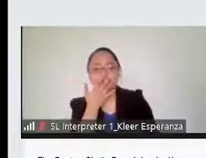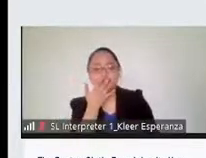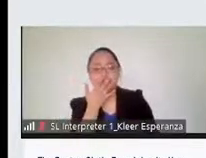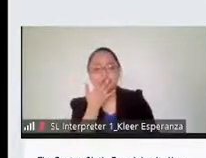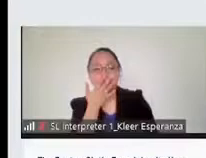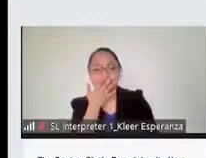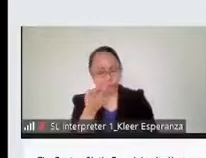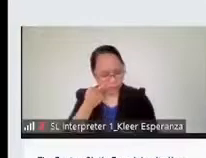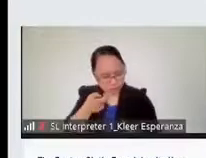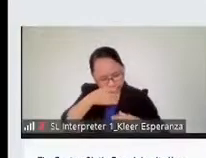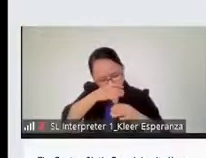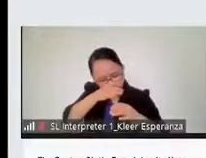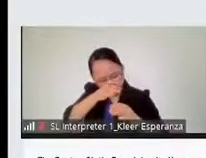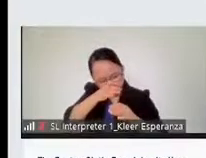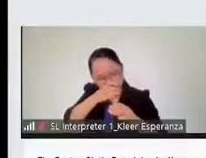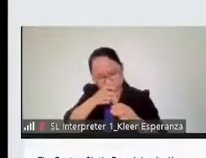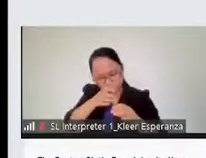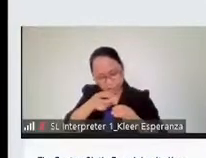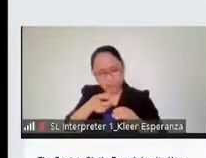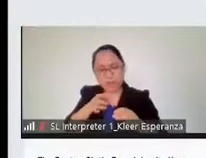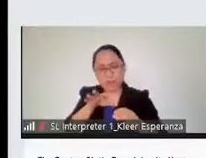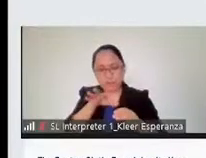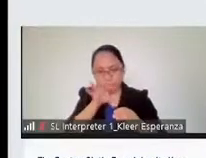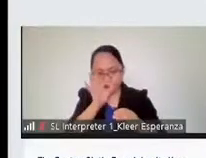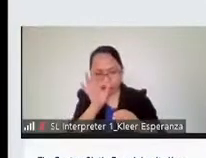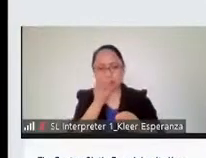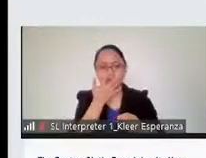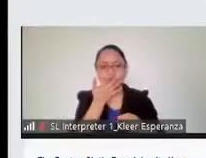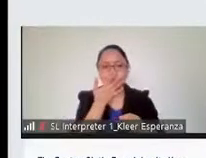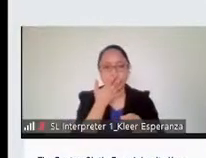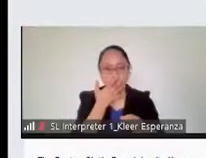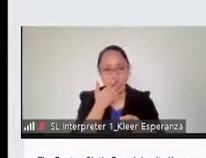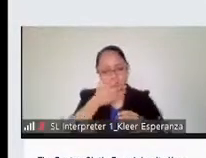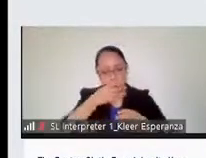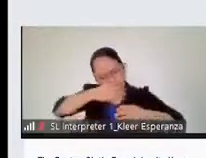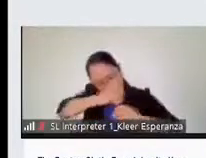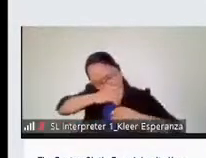or digital microscopy at 50 times magnification.